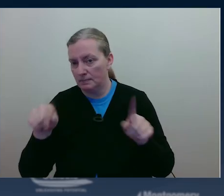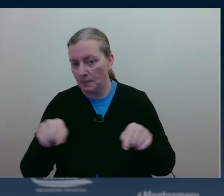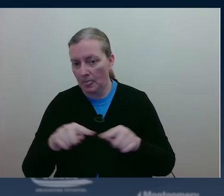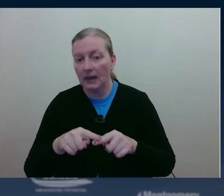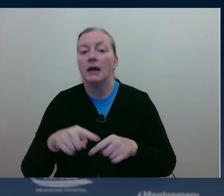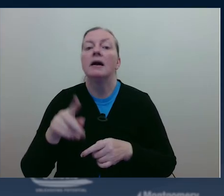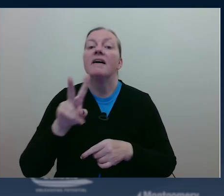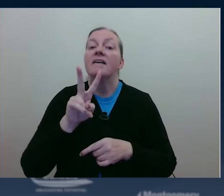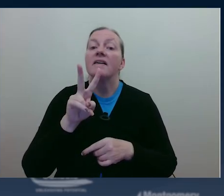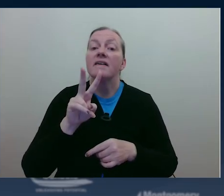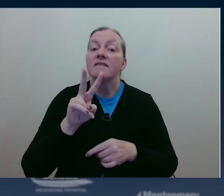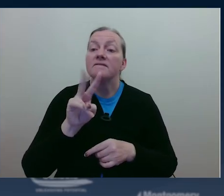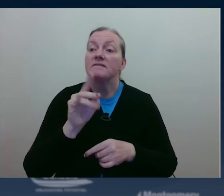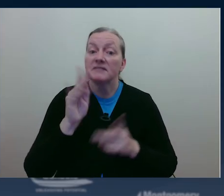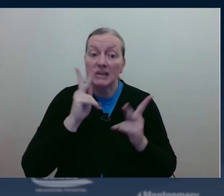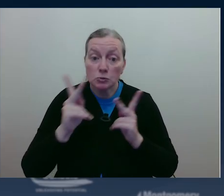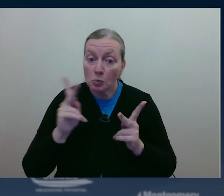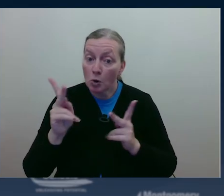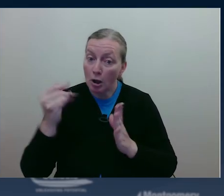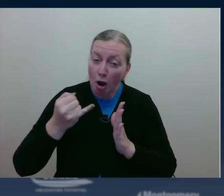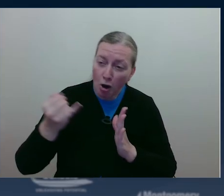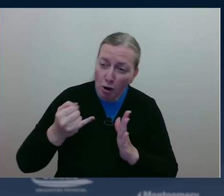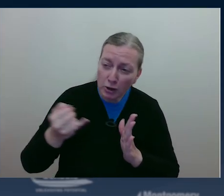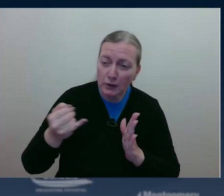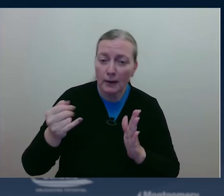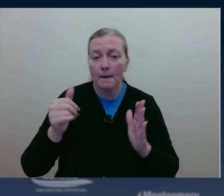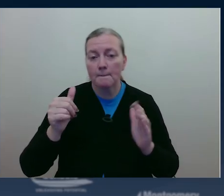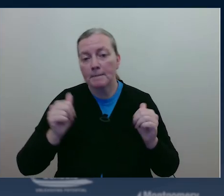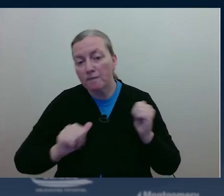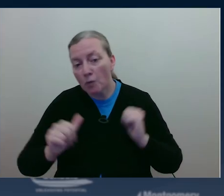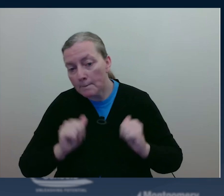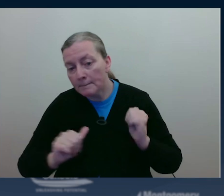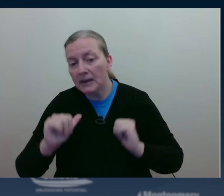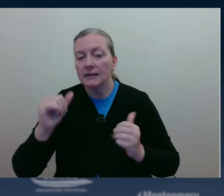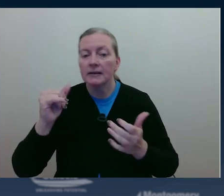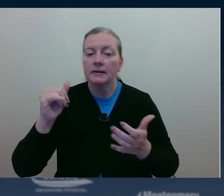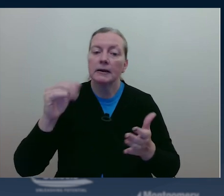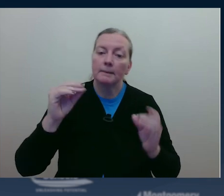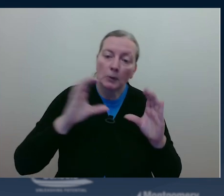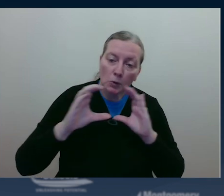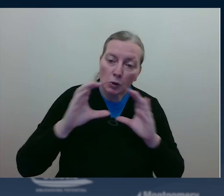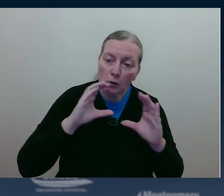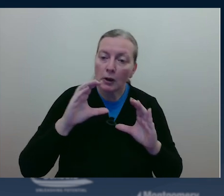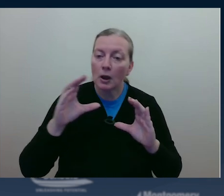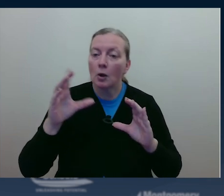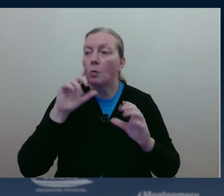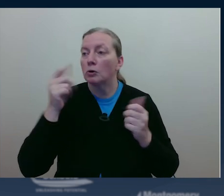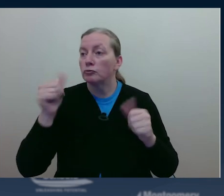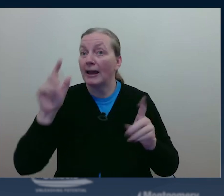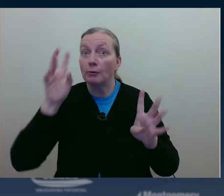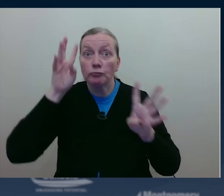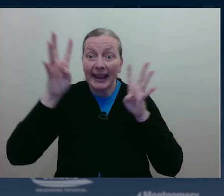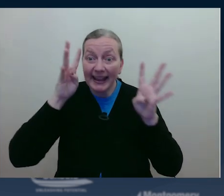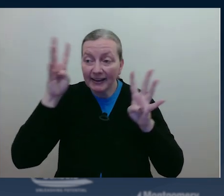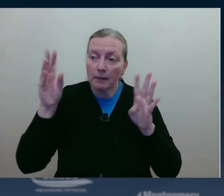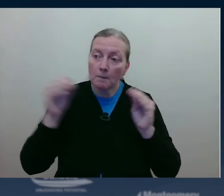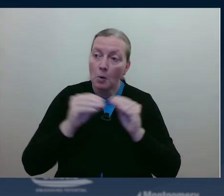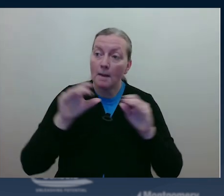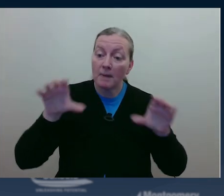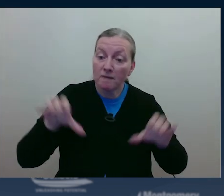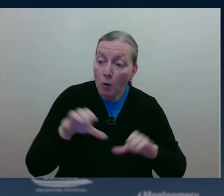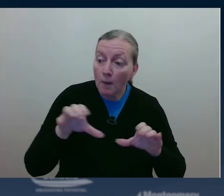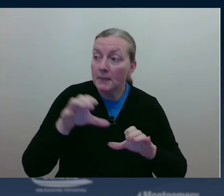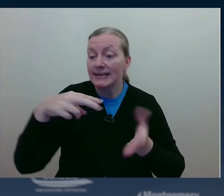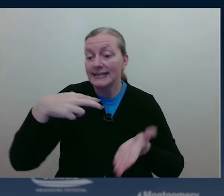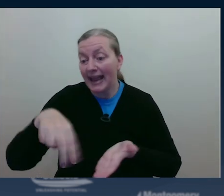theme. And within these pathways, students will channel creativity into performance, dance, design, and